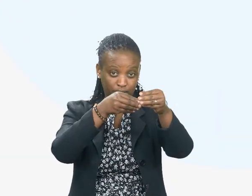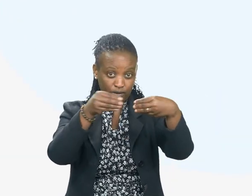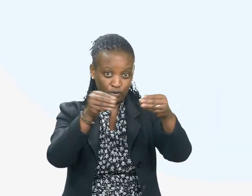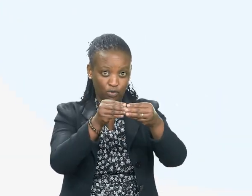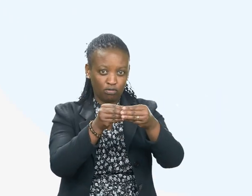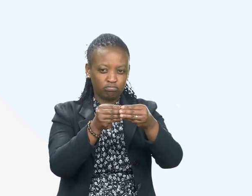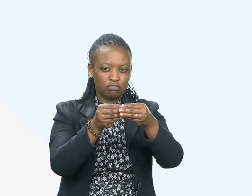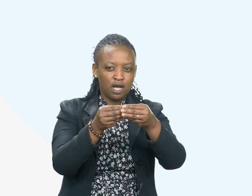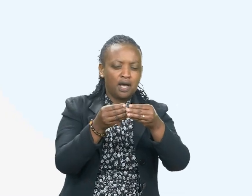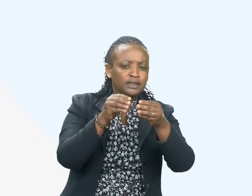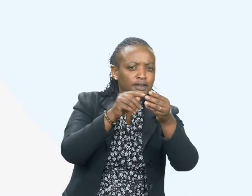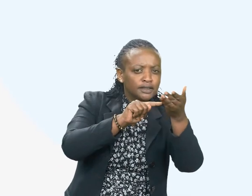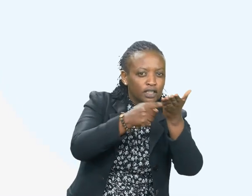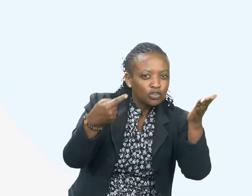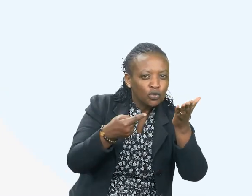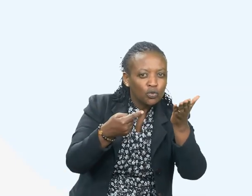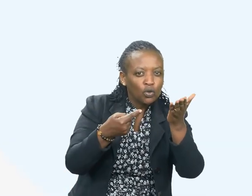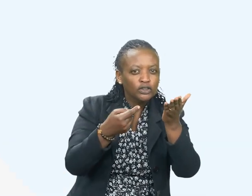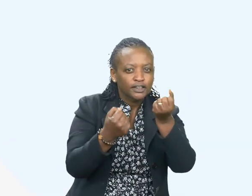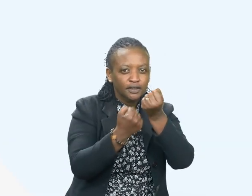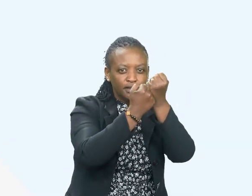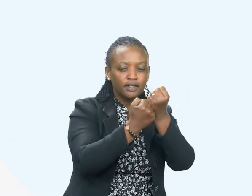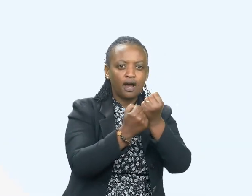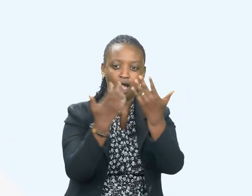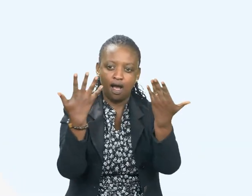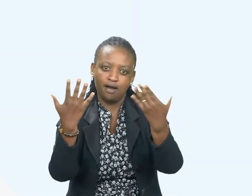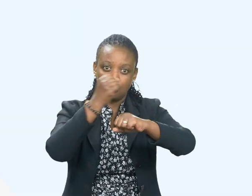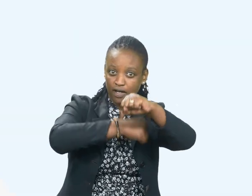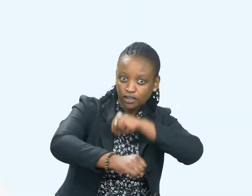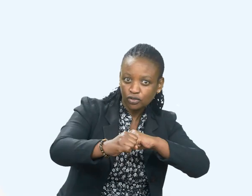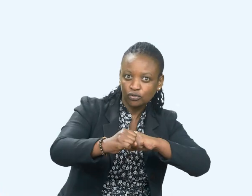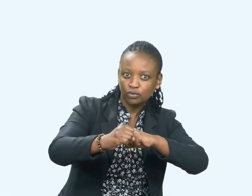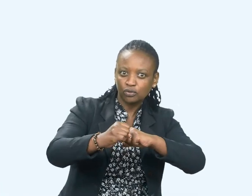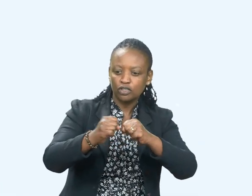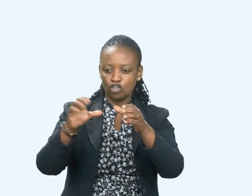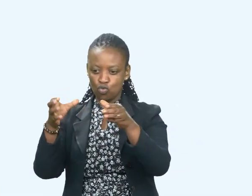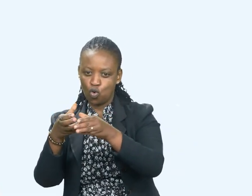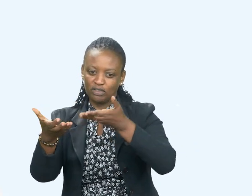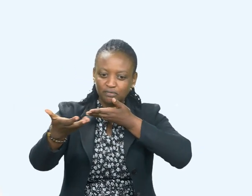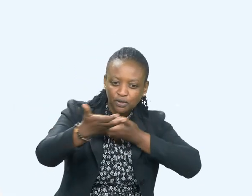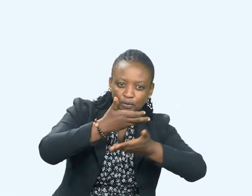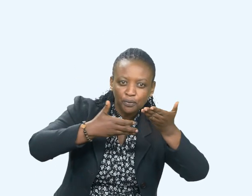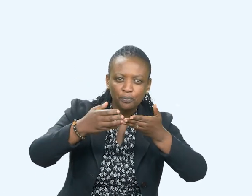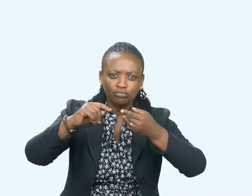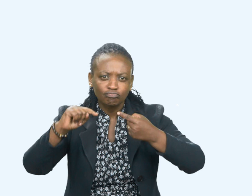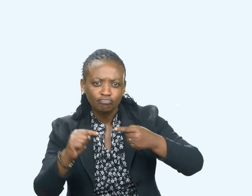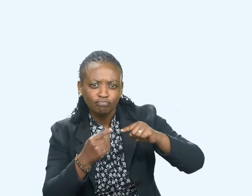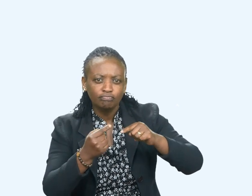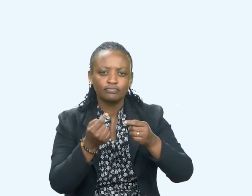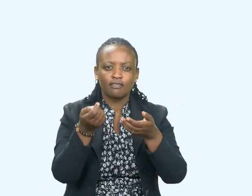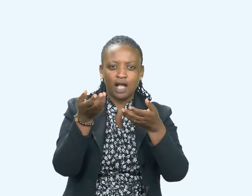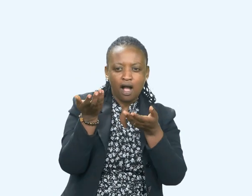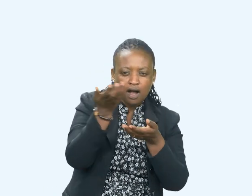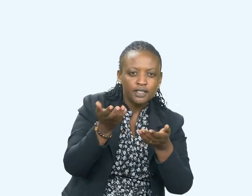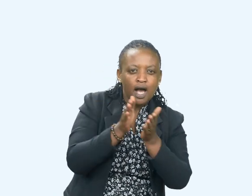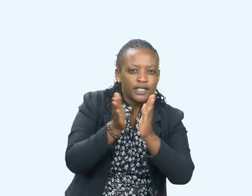text-based materials, assessive technologies, hands-on activities, peer discussions,